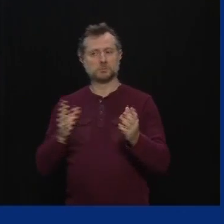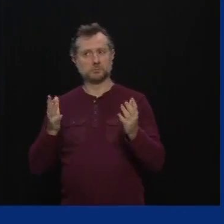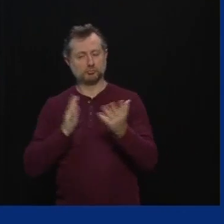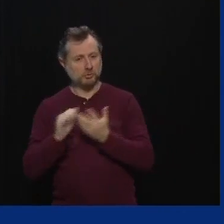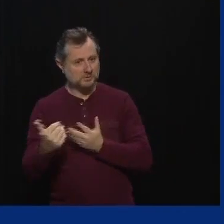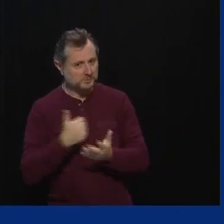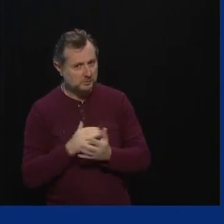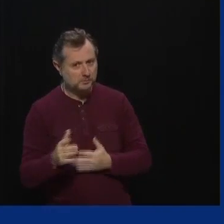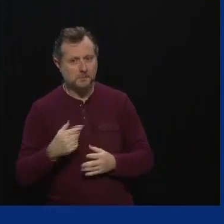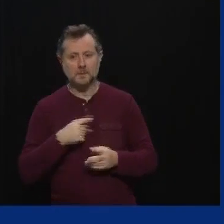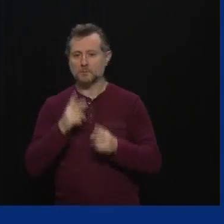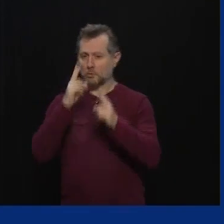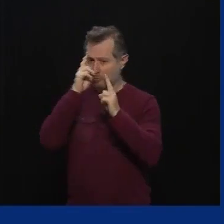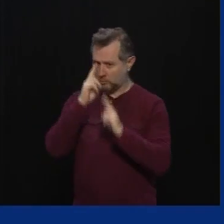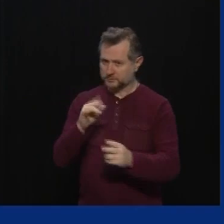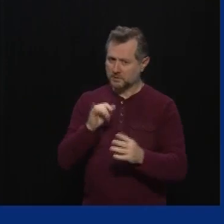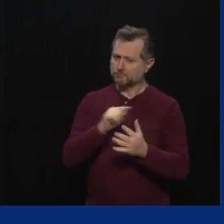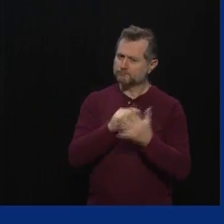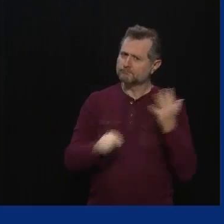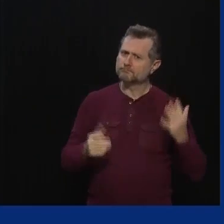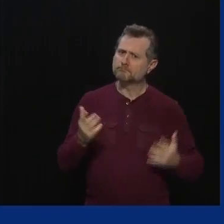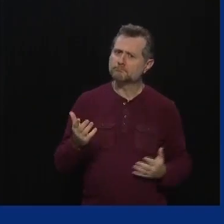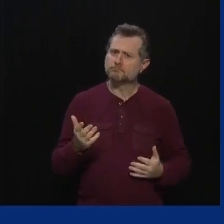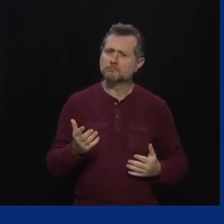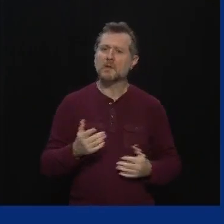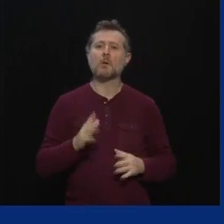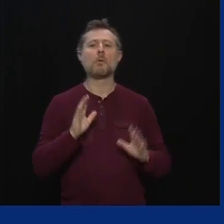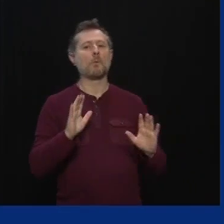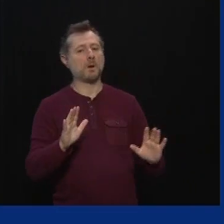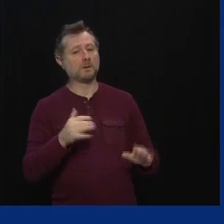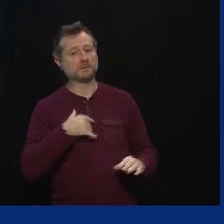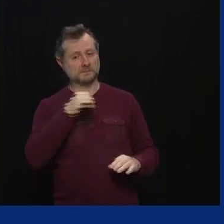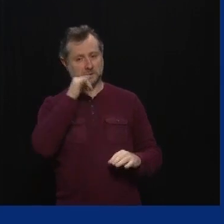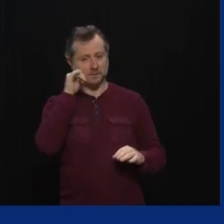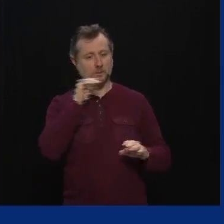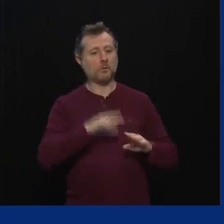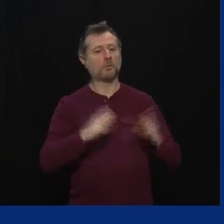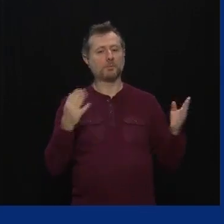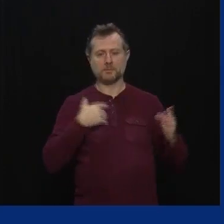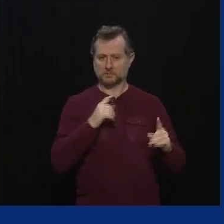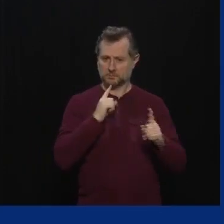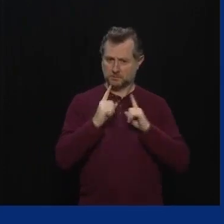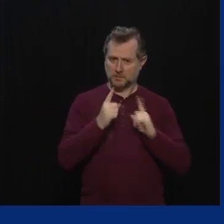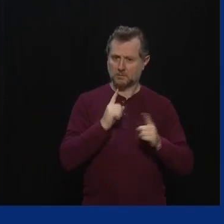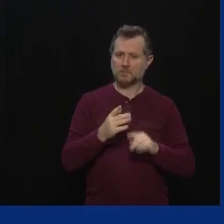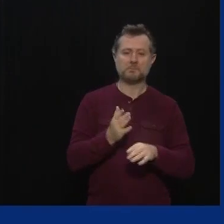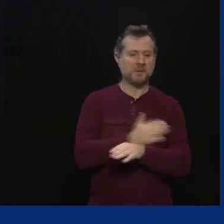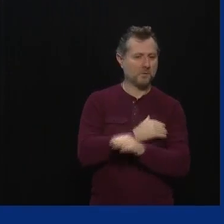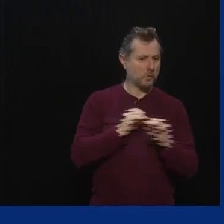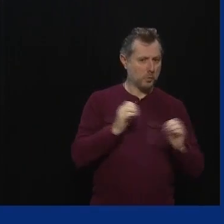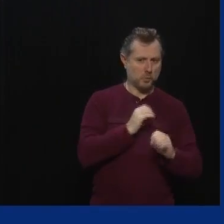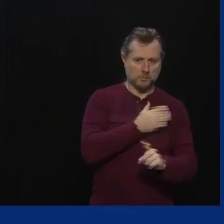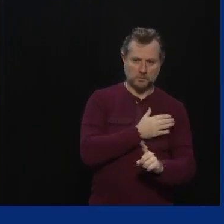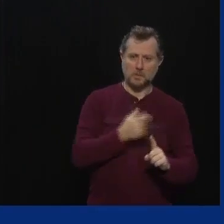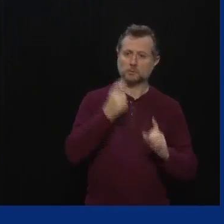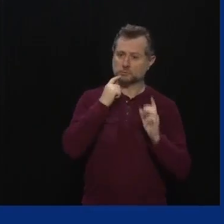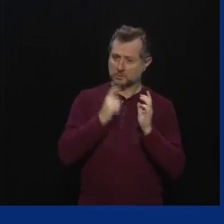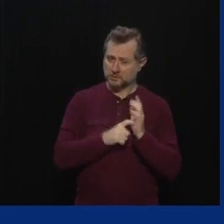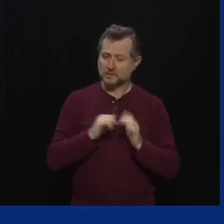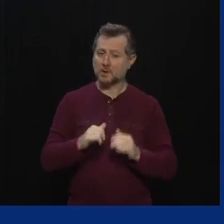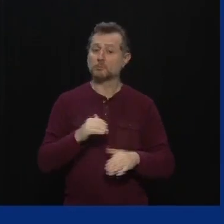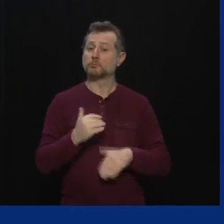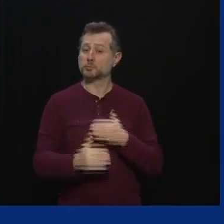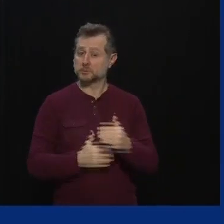opened lines of communication where there were none, and that was what they recognized as progress. During the conversation, we talked about the memorial,